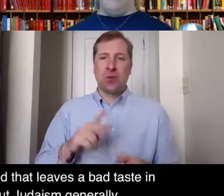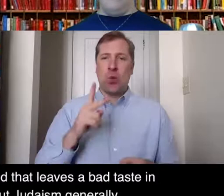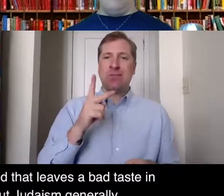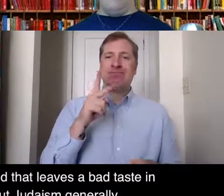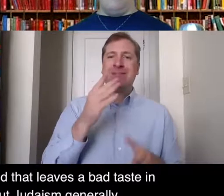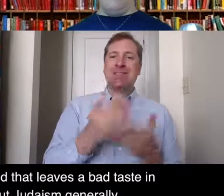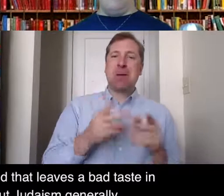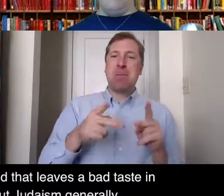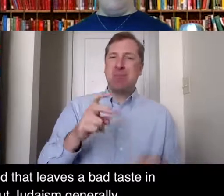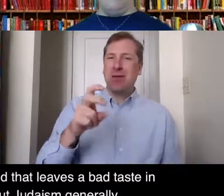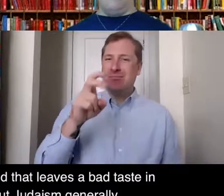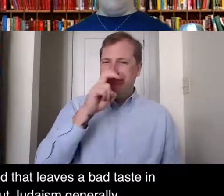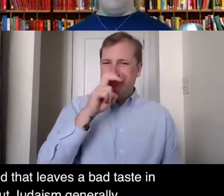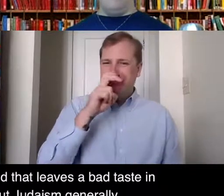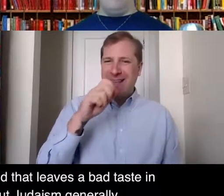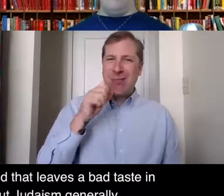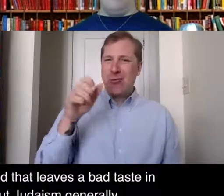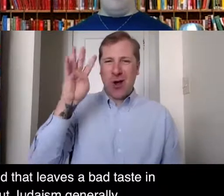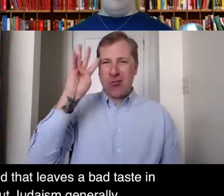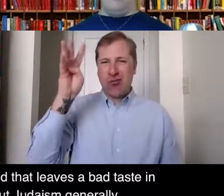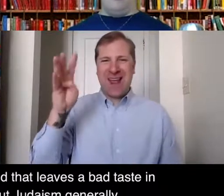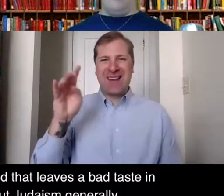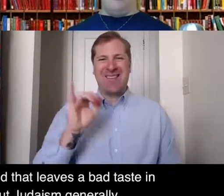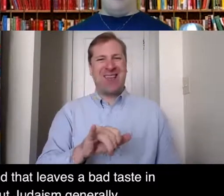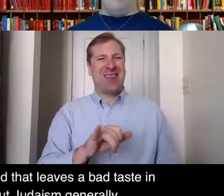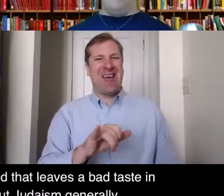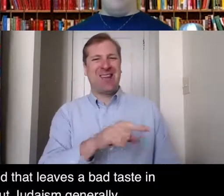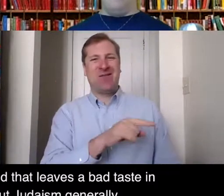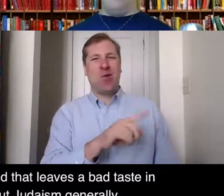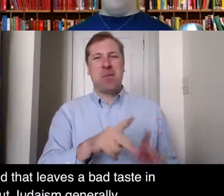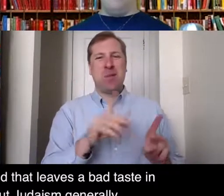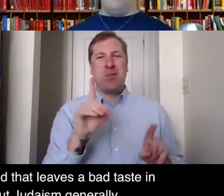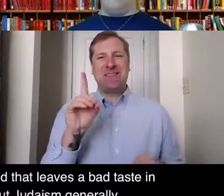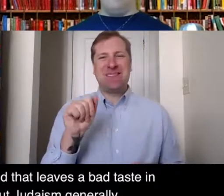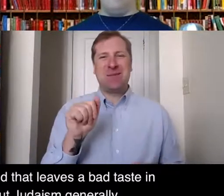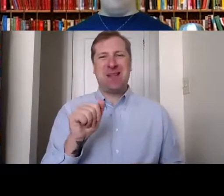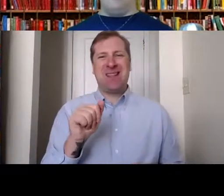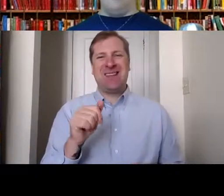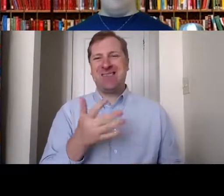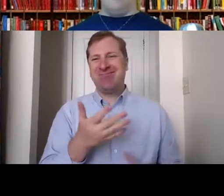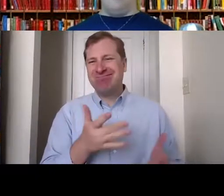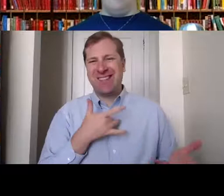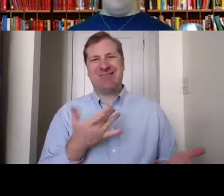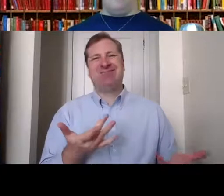not creative, and that leaves a bad taste in people's mouths about Judaism generally.